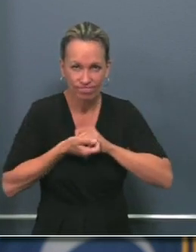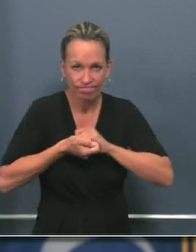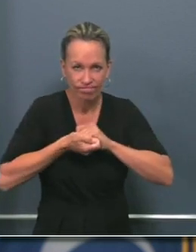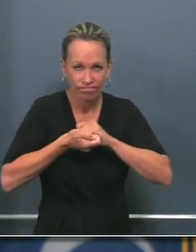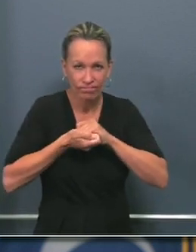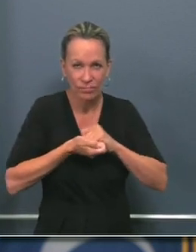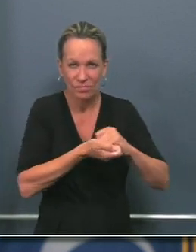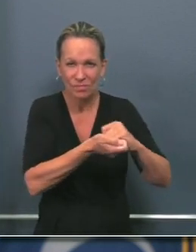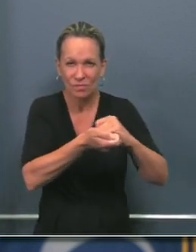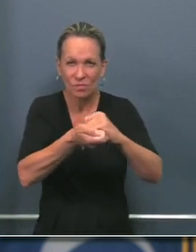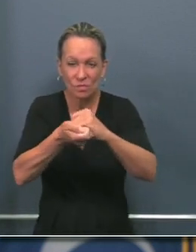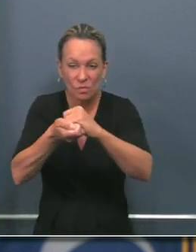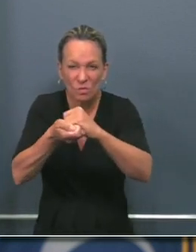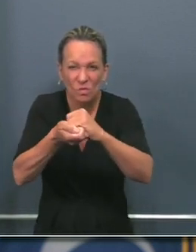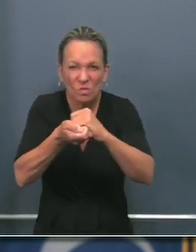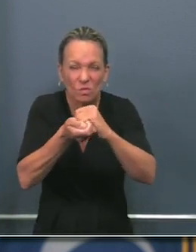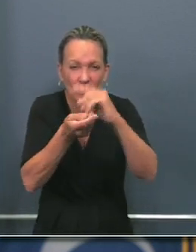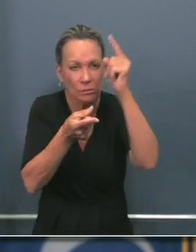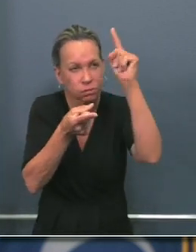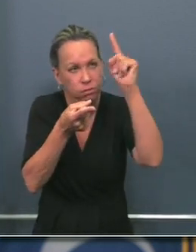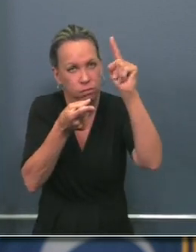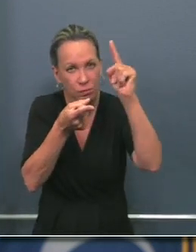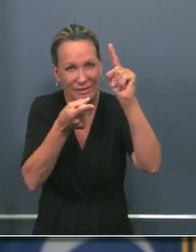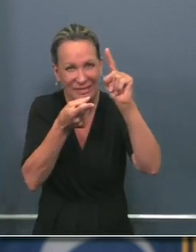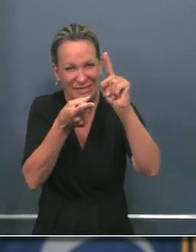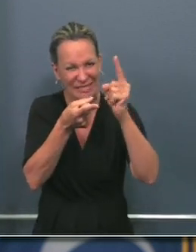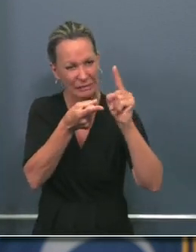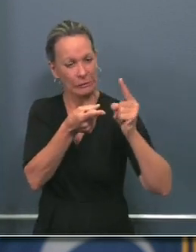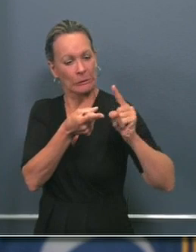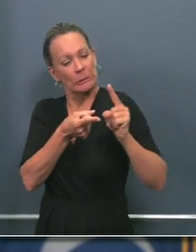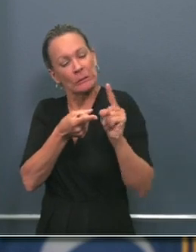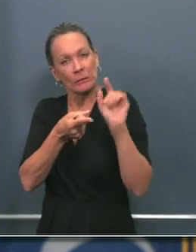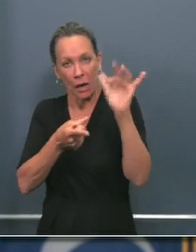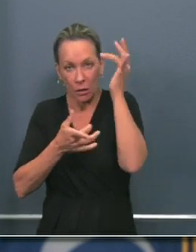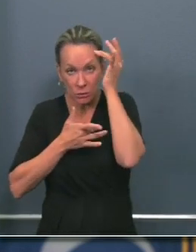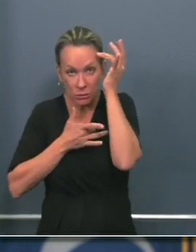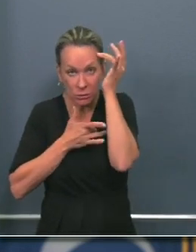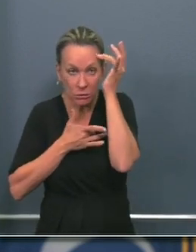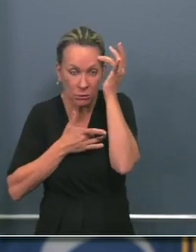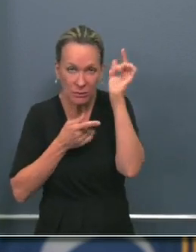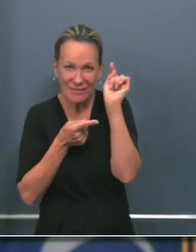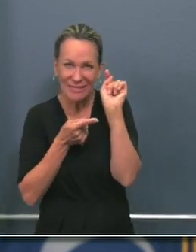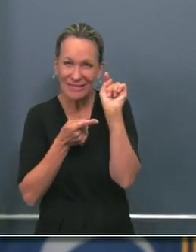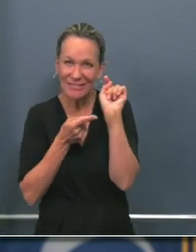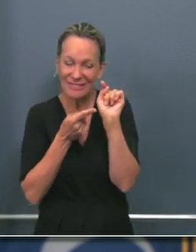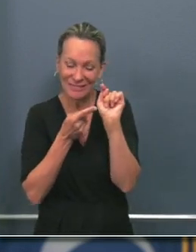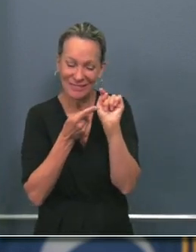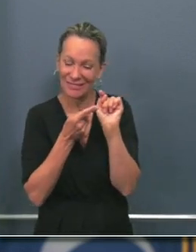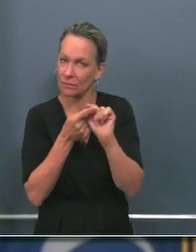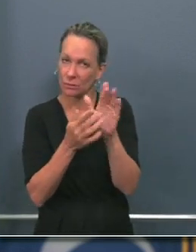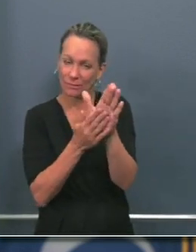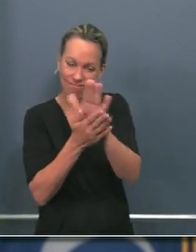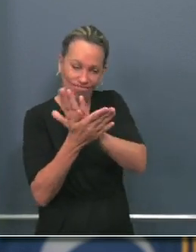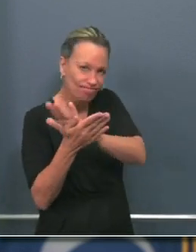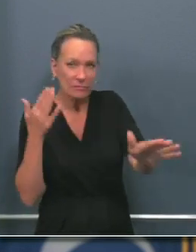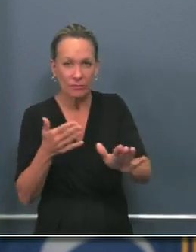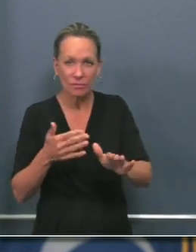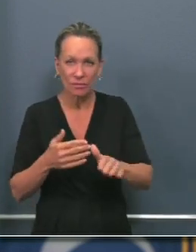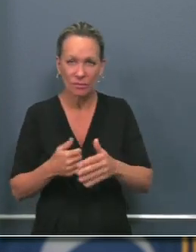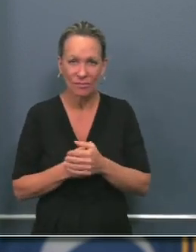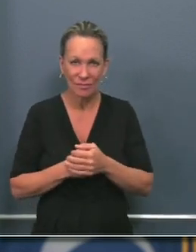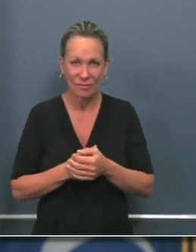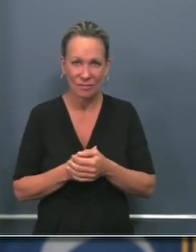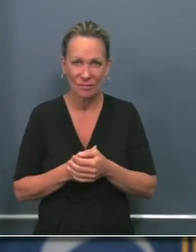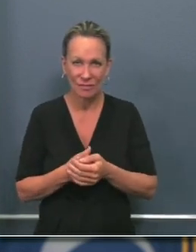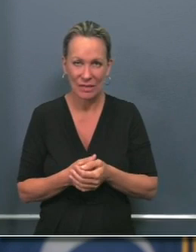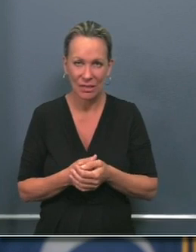And until then, we have to live with this reality, but we are doing so together in remarkable ways, and I could not be more proud